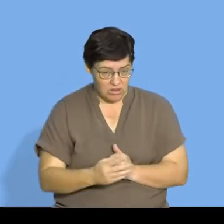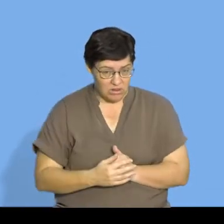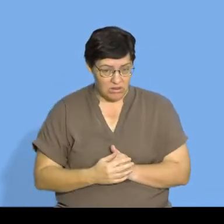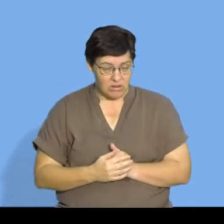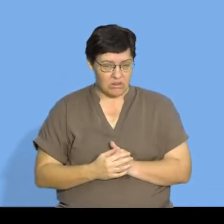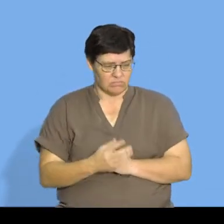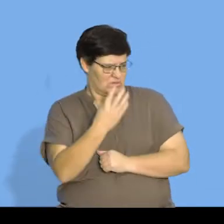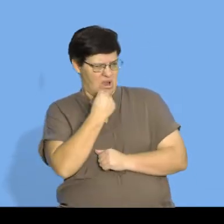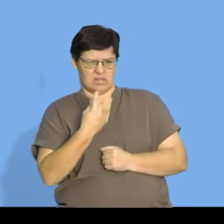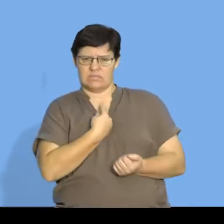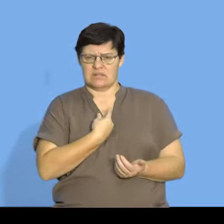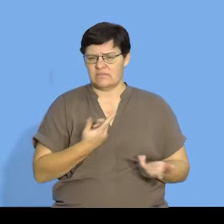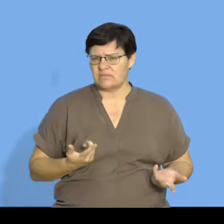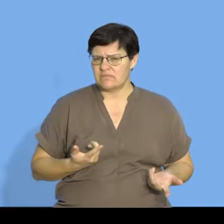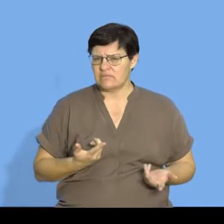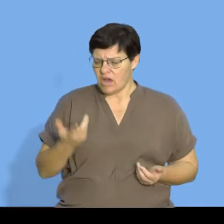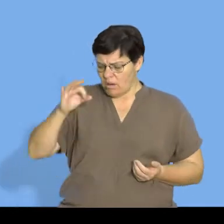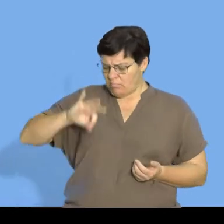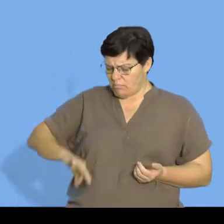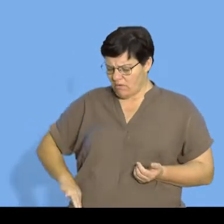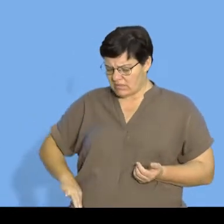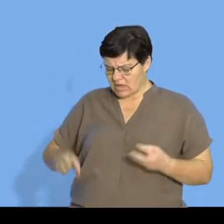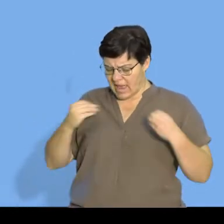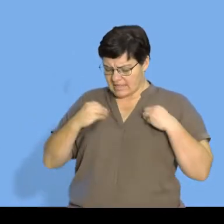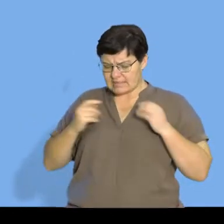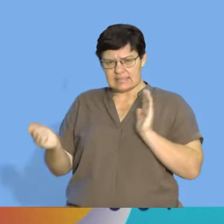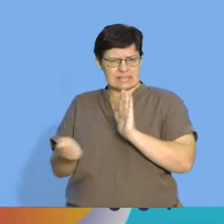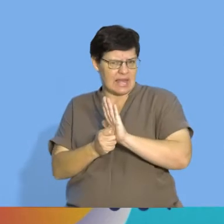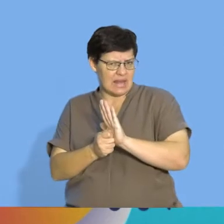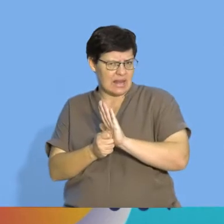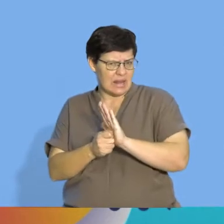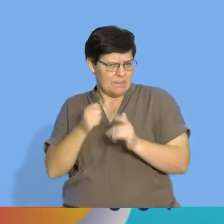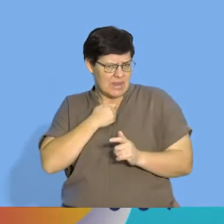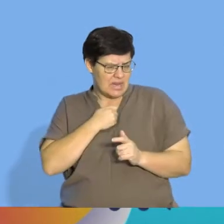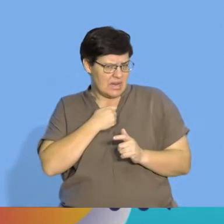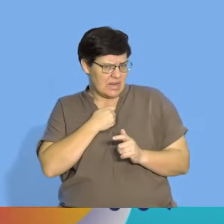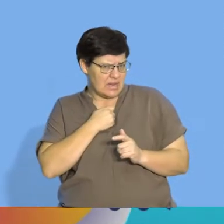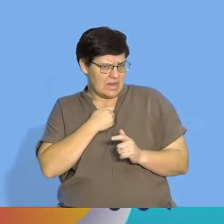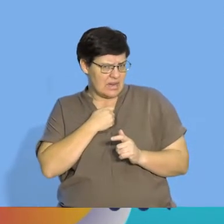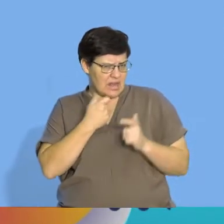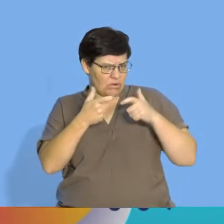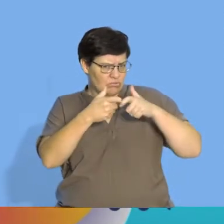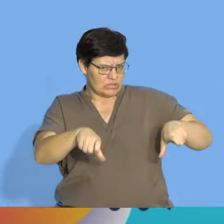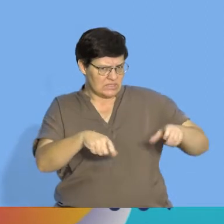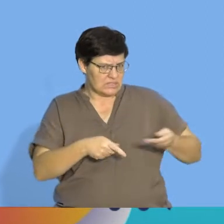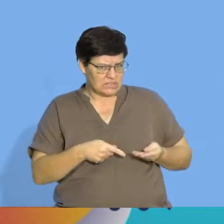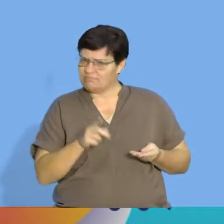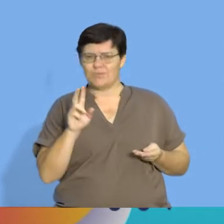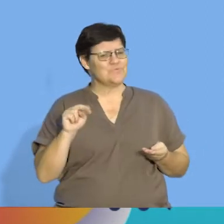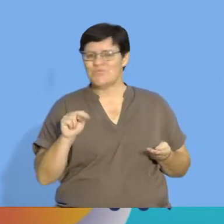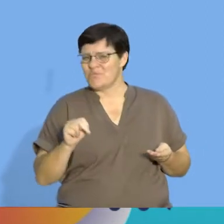you now need to ask yourself, the profit on sale of asset, is it my receipt? And the answer is an emphatic